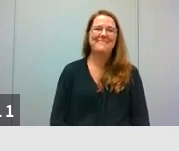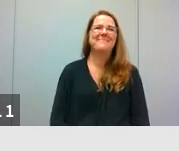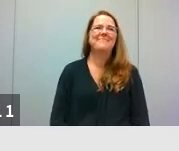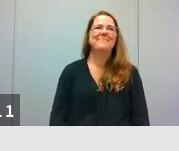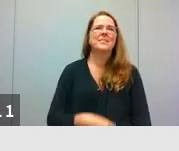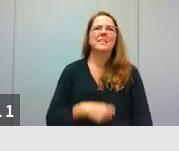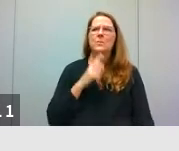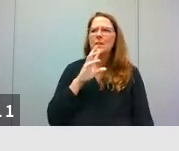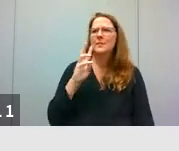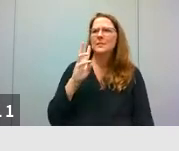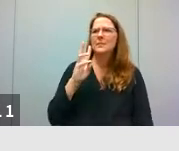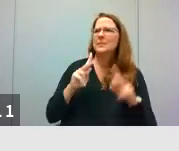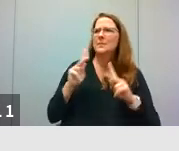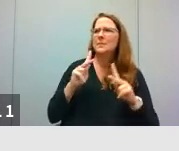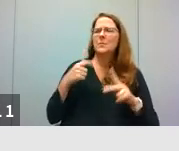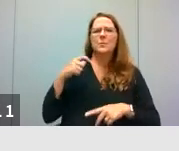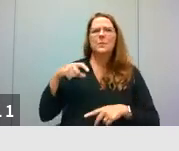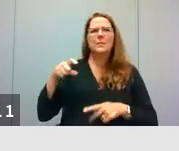Hello?